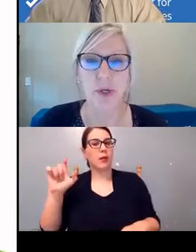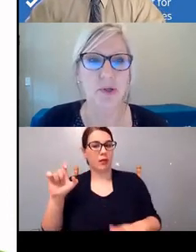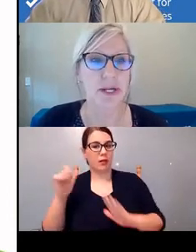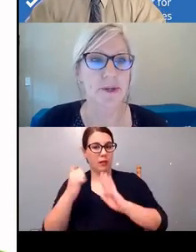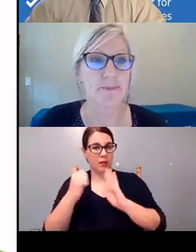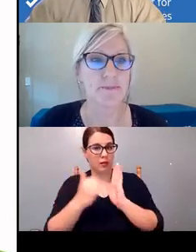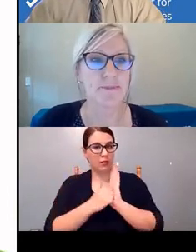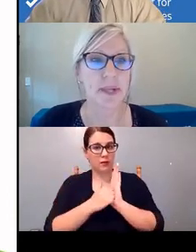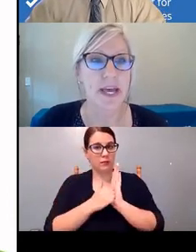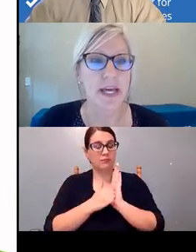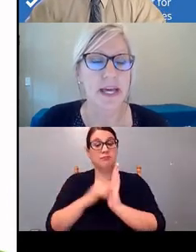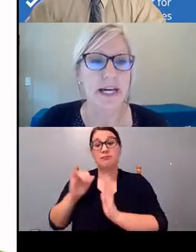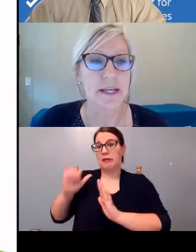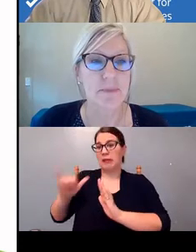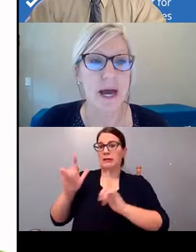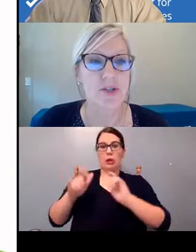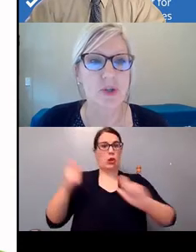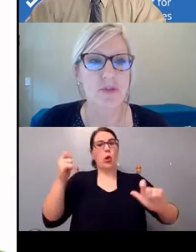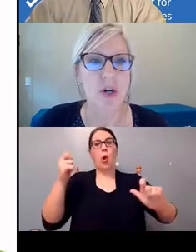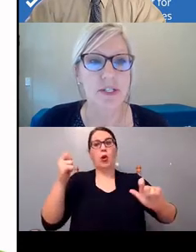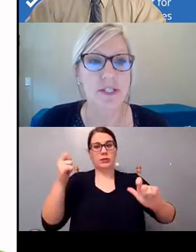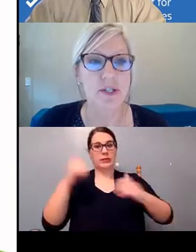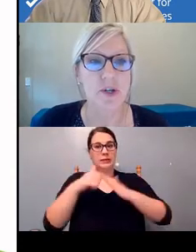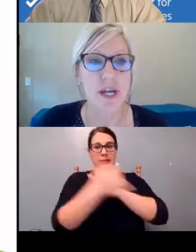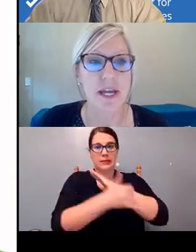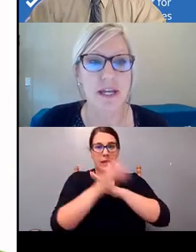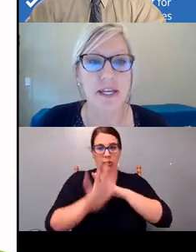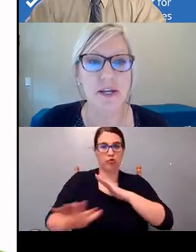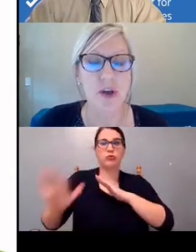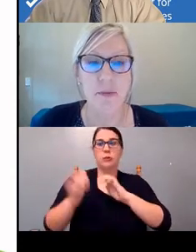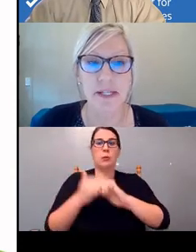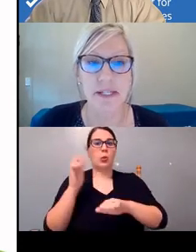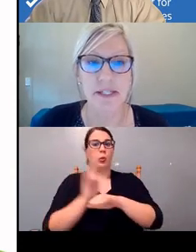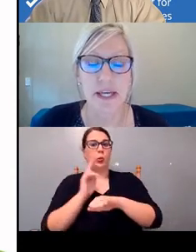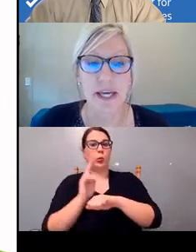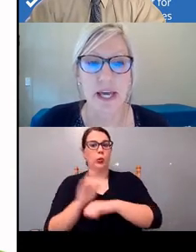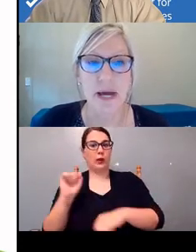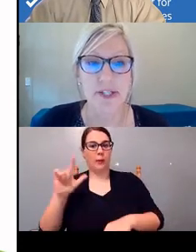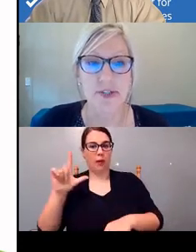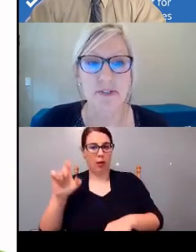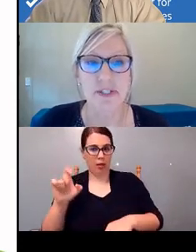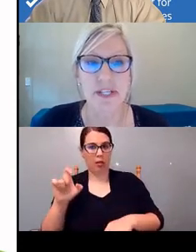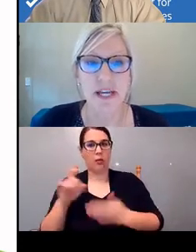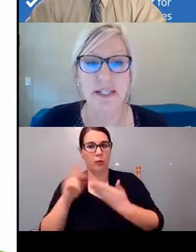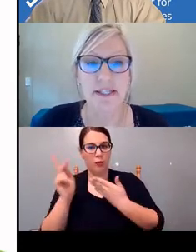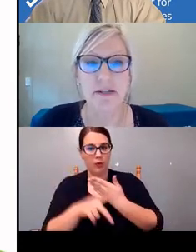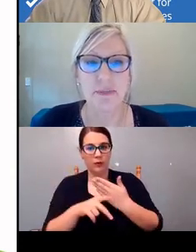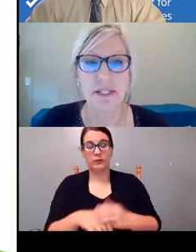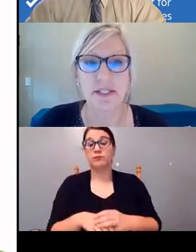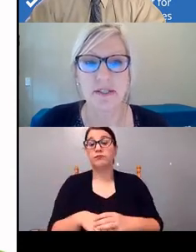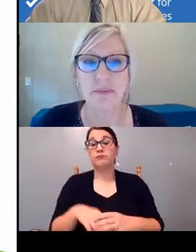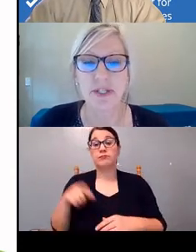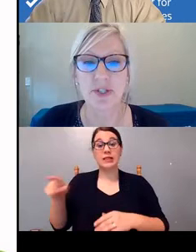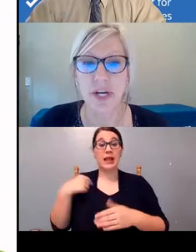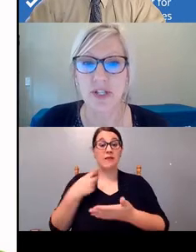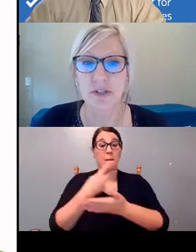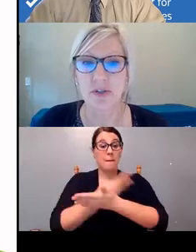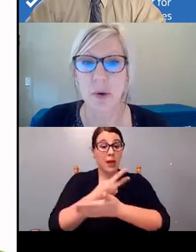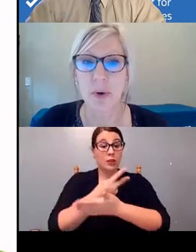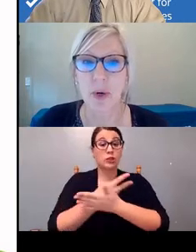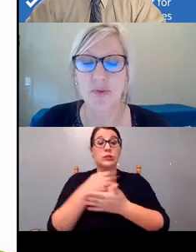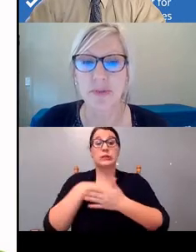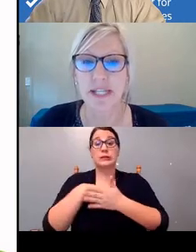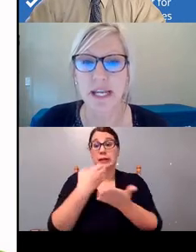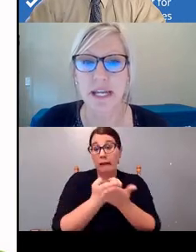ABLE program. He has a Bachelor of Arts degree in economics and Masters of Science in Business